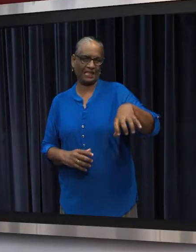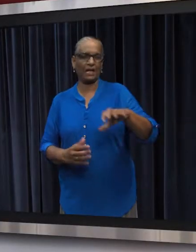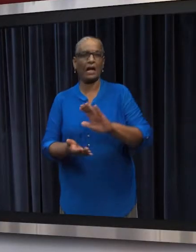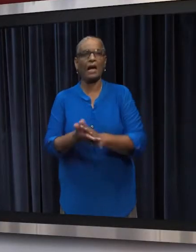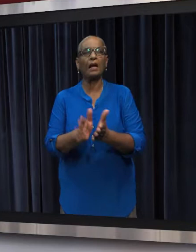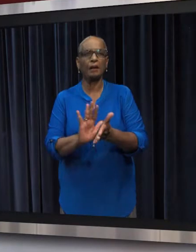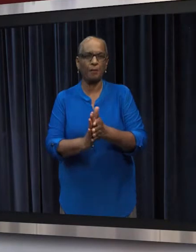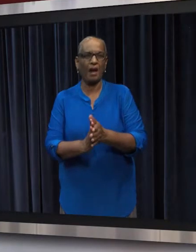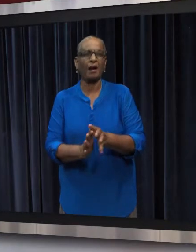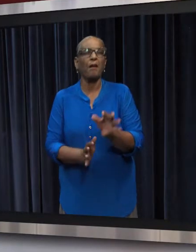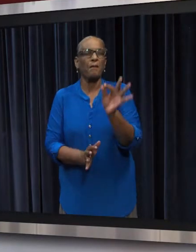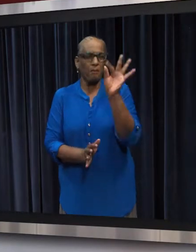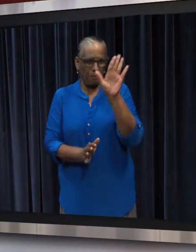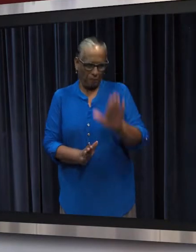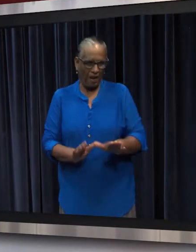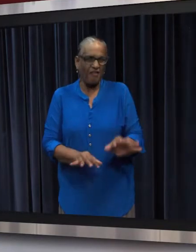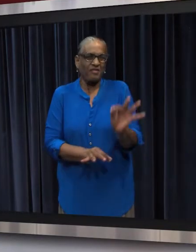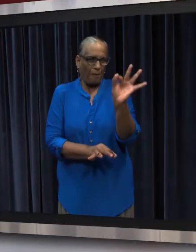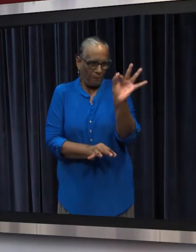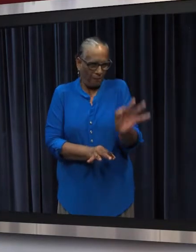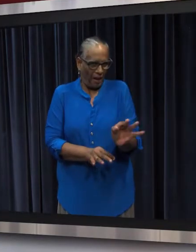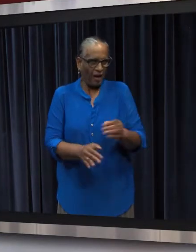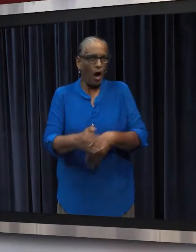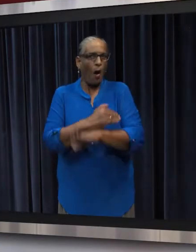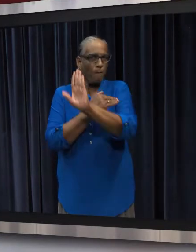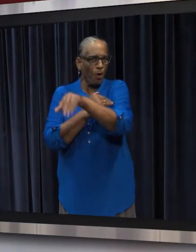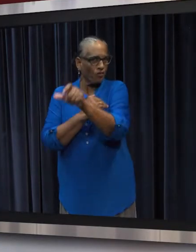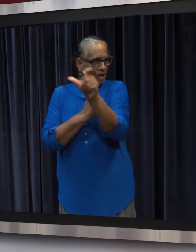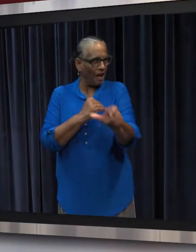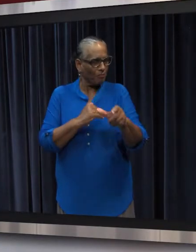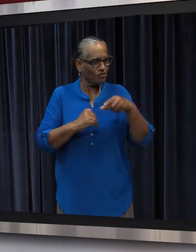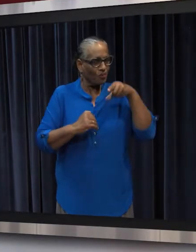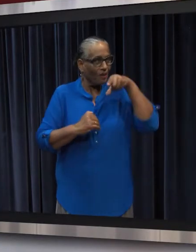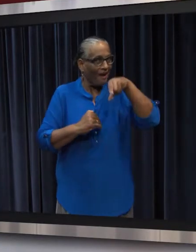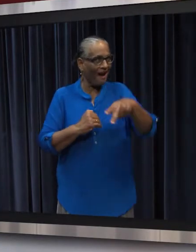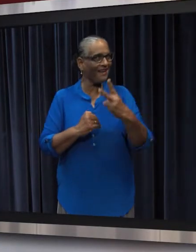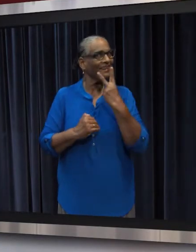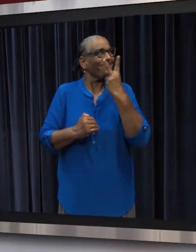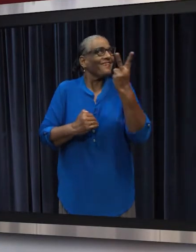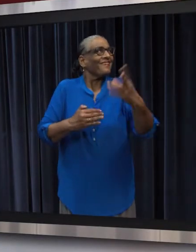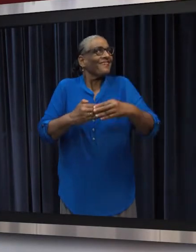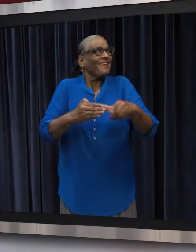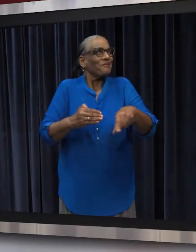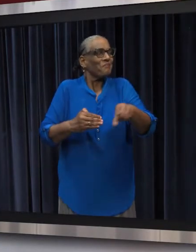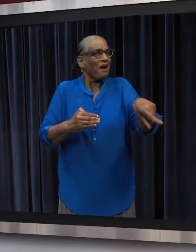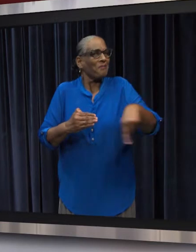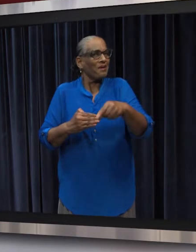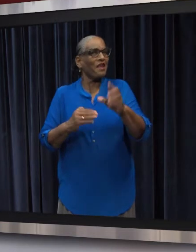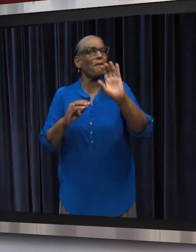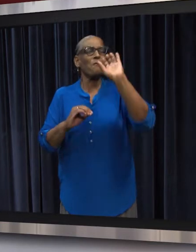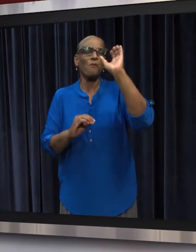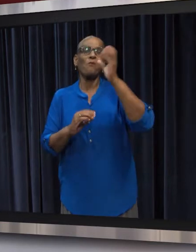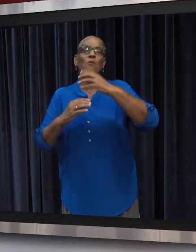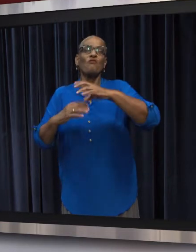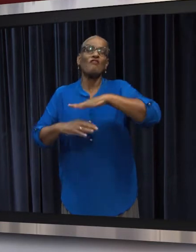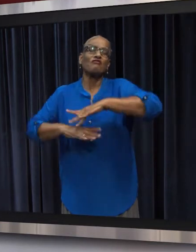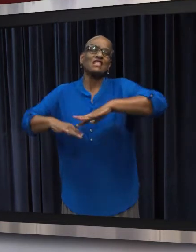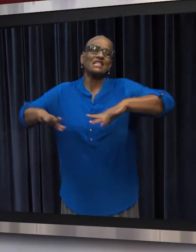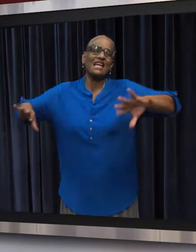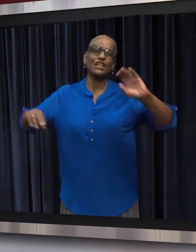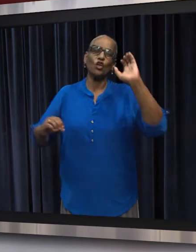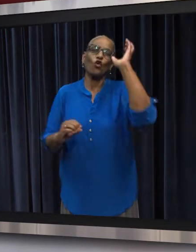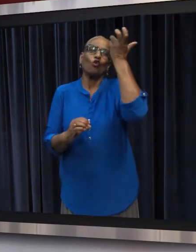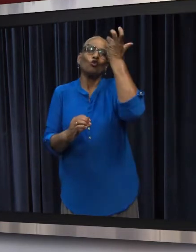The Central Market remains the place where the foreigner is immediately acquainted with the unique